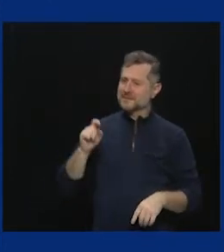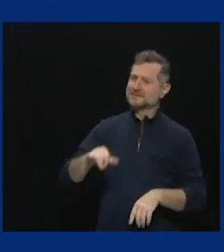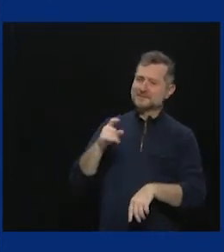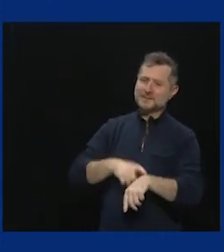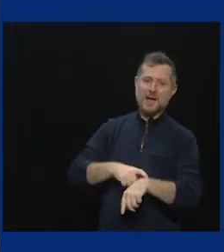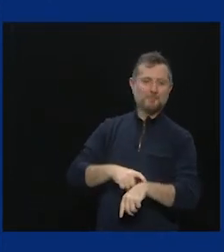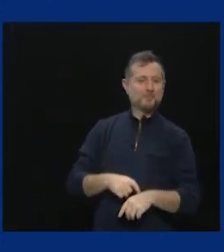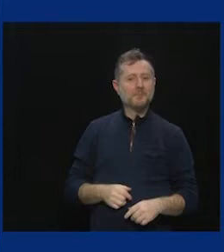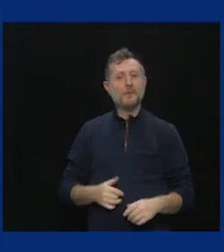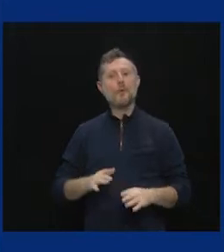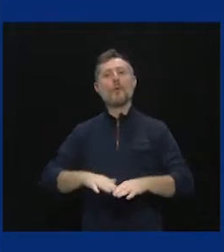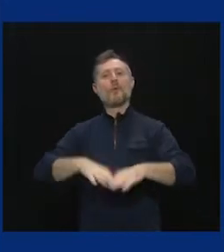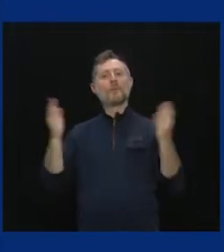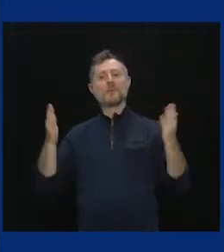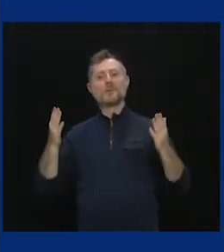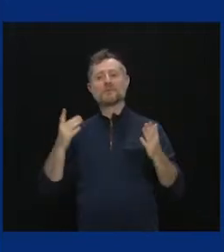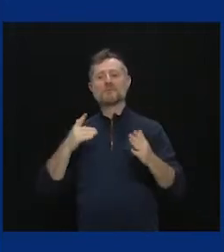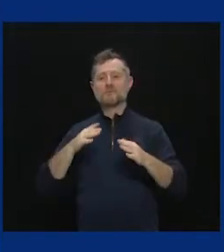prosperous future for all.